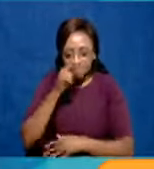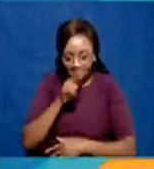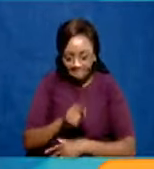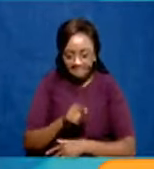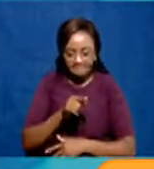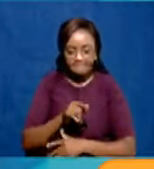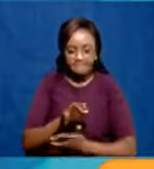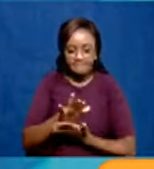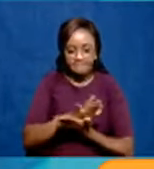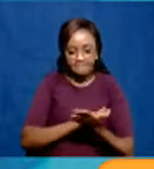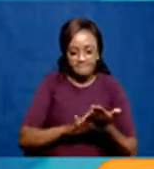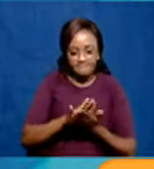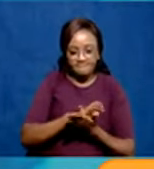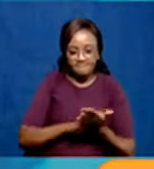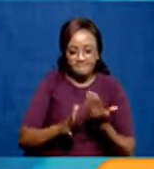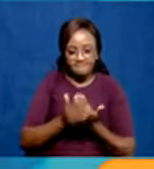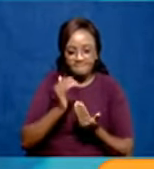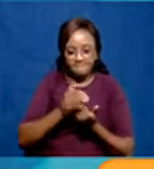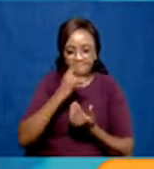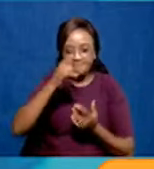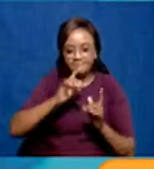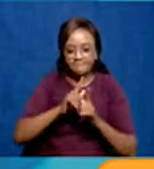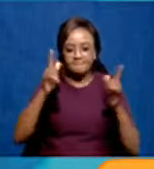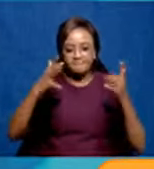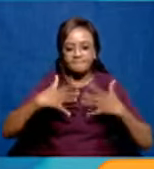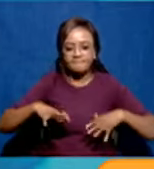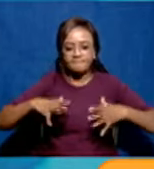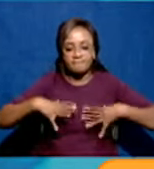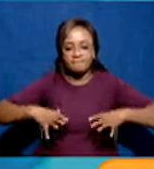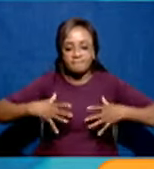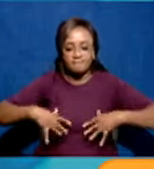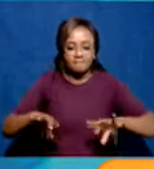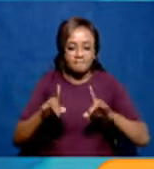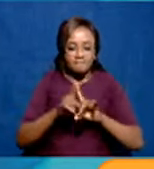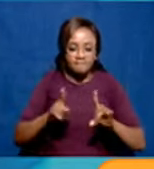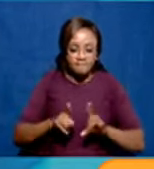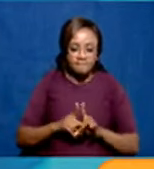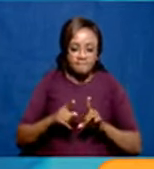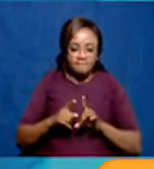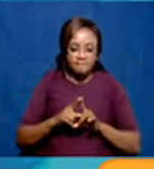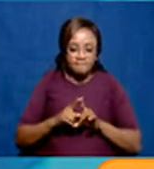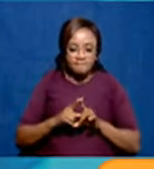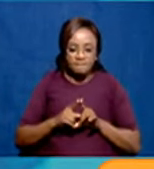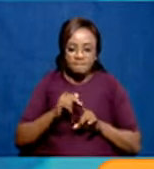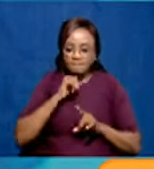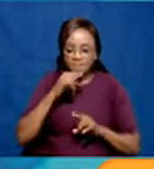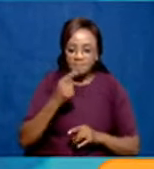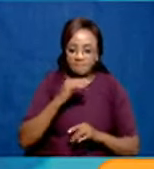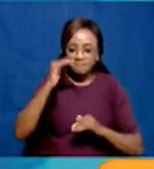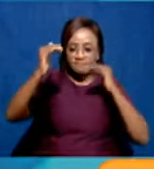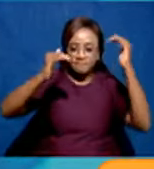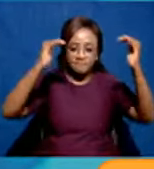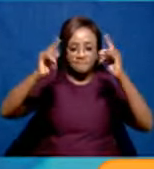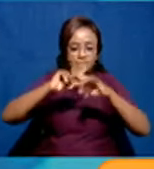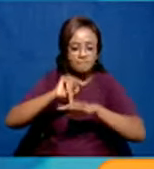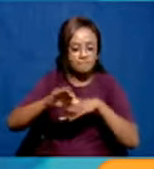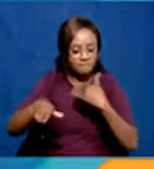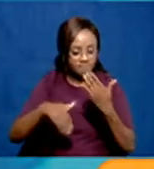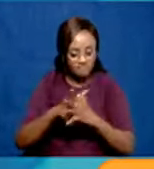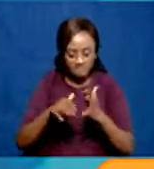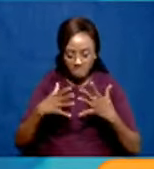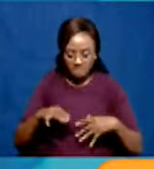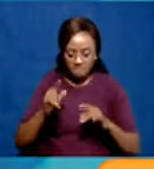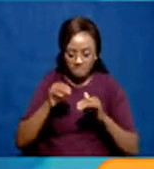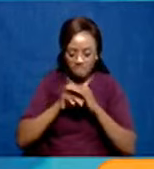basic of care for a large population. And it should really not only to be adults. Healthcare is for everyone. Let us remember